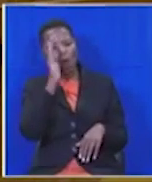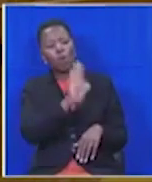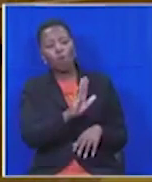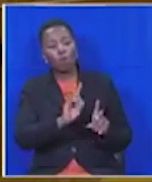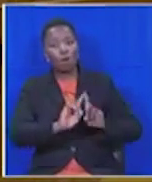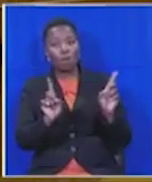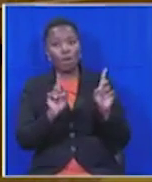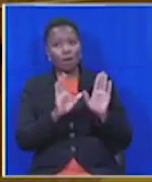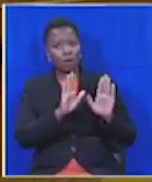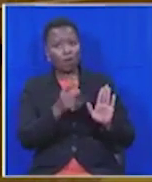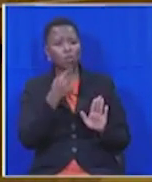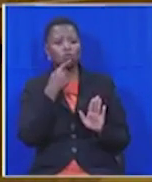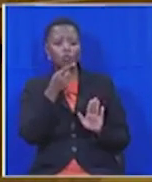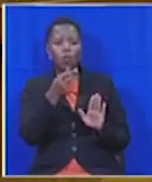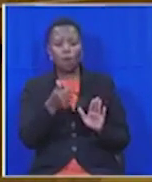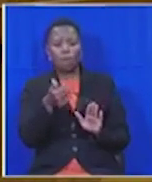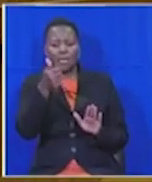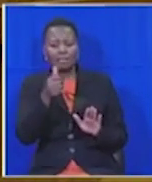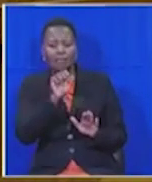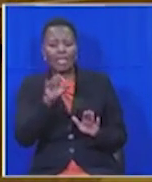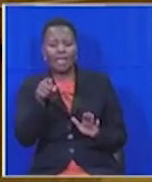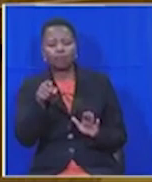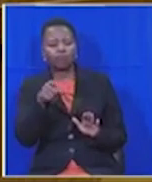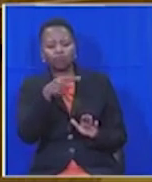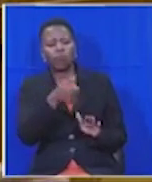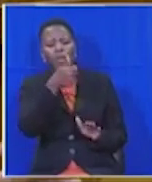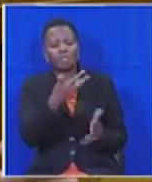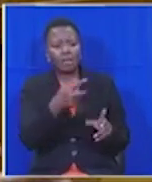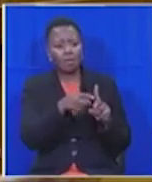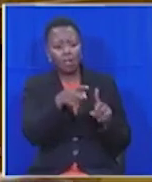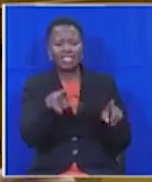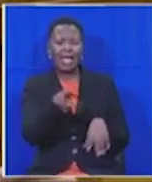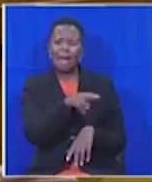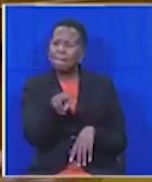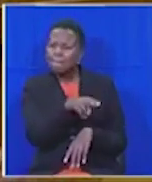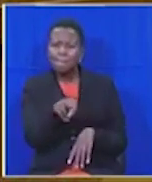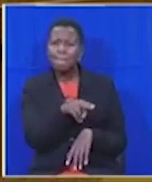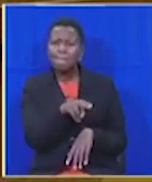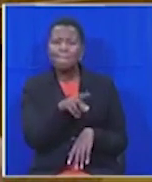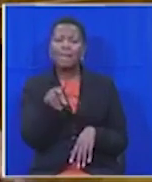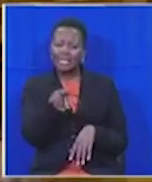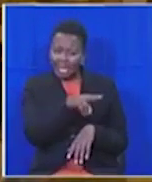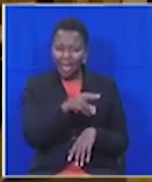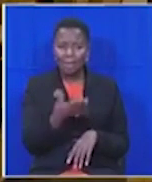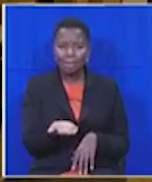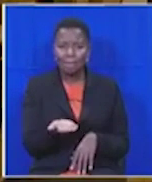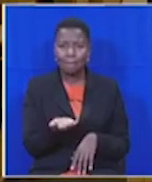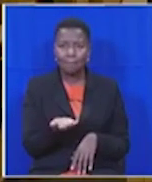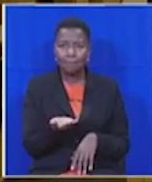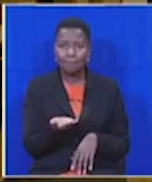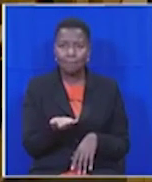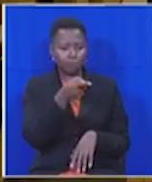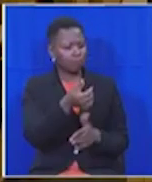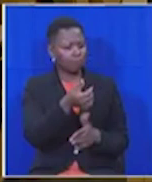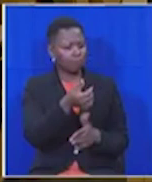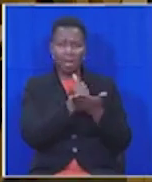have thought that we are a little bit better than EFF. But it seems you are the same. It seems that you are the same. You are not